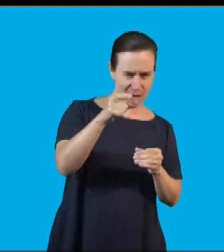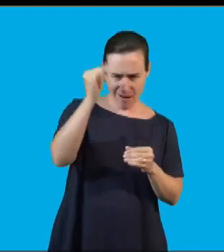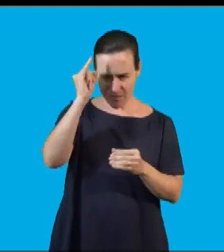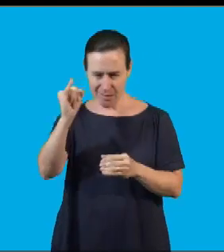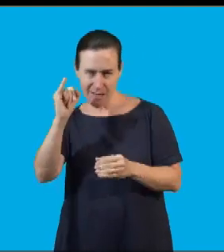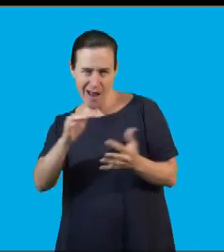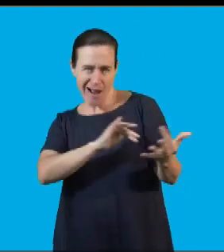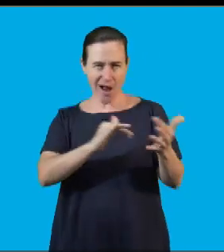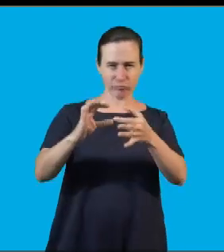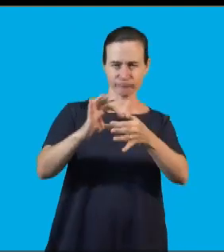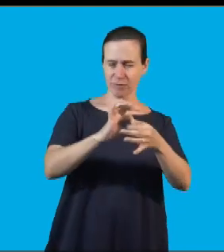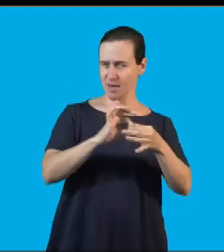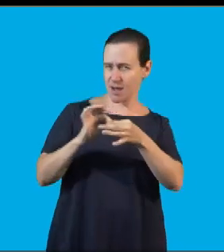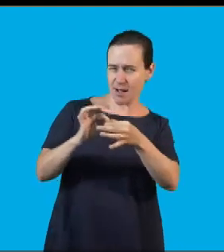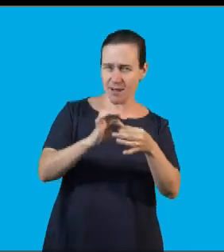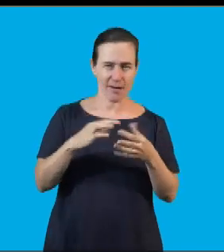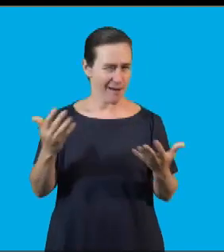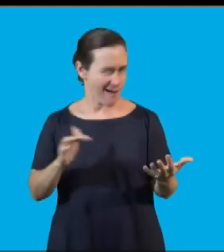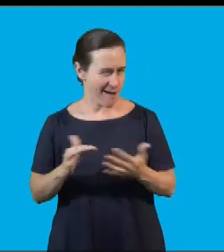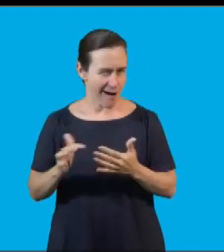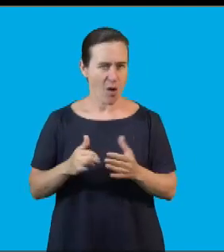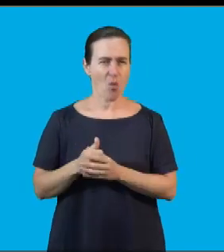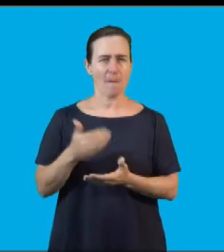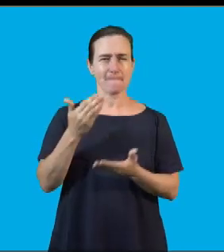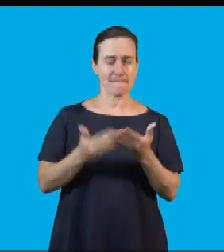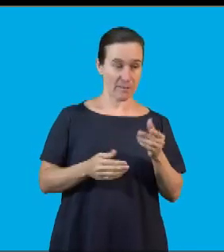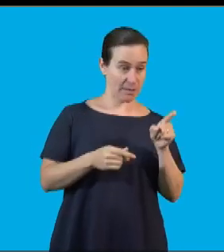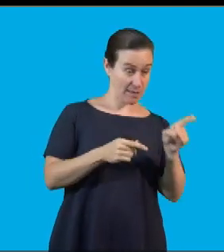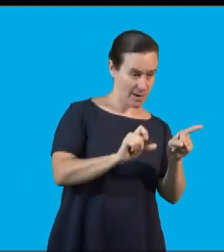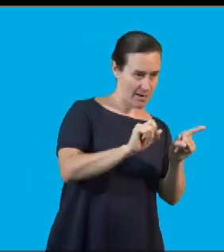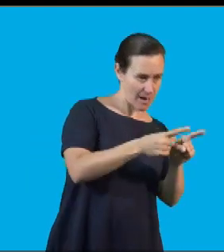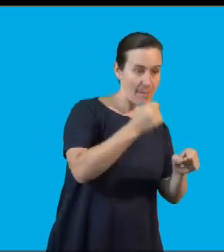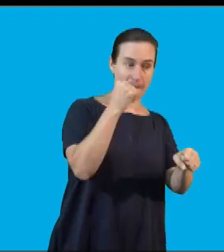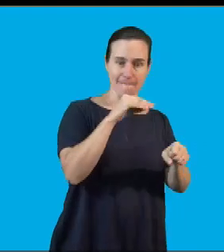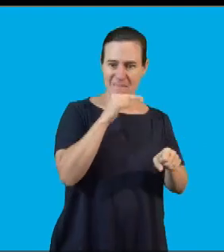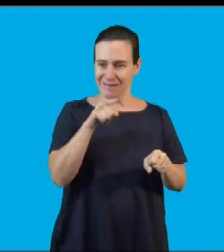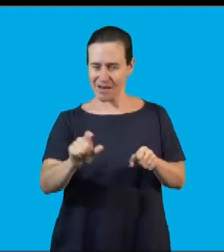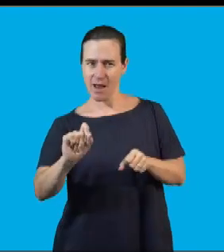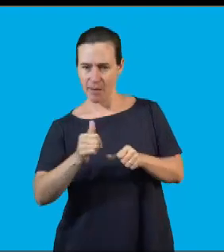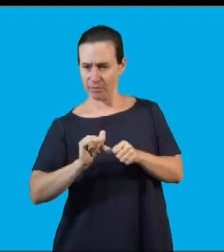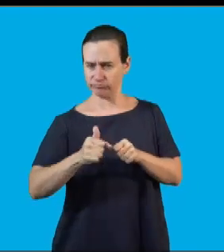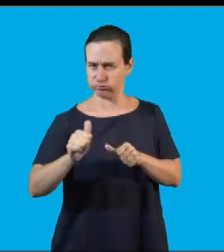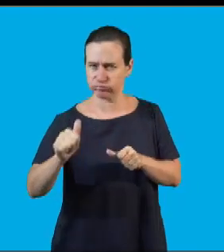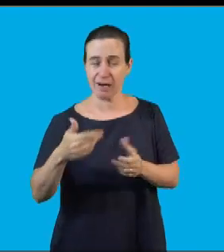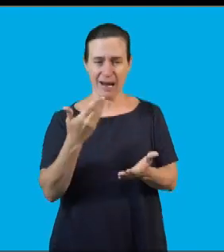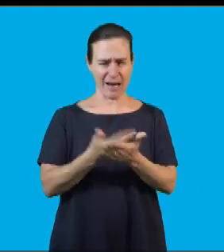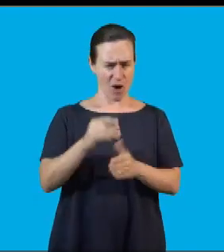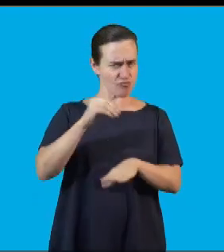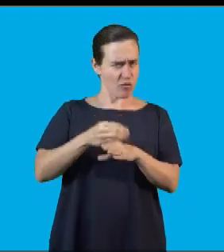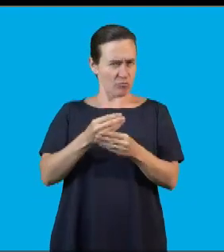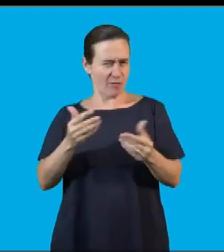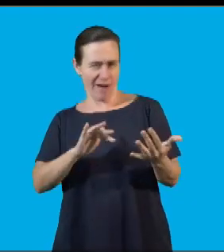important. Recognizing connections between ideas such as cause and effect or even solutions to